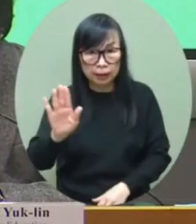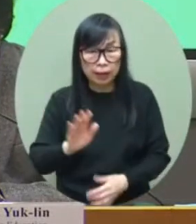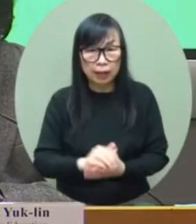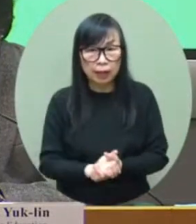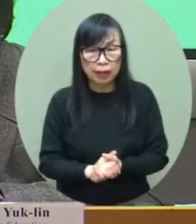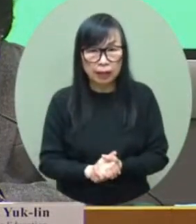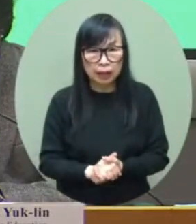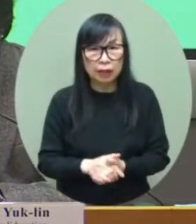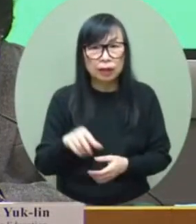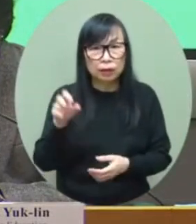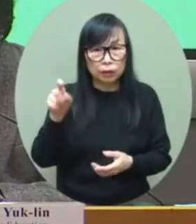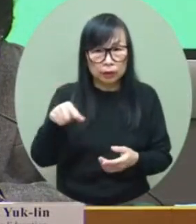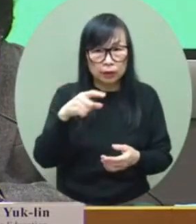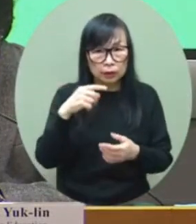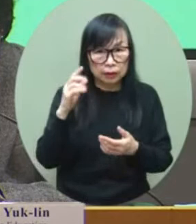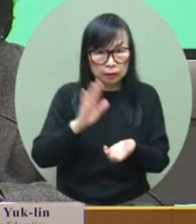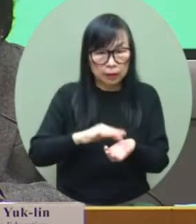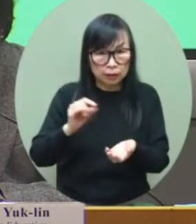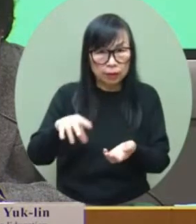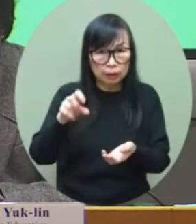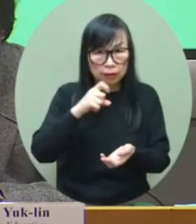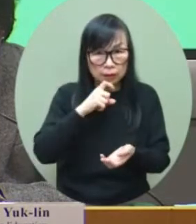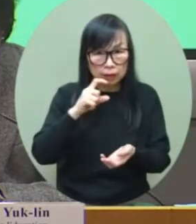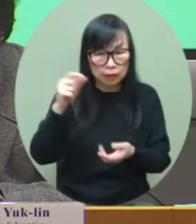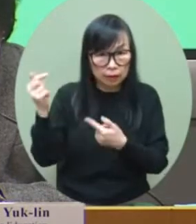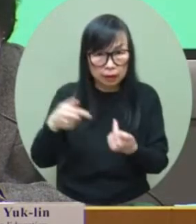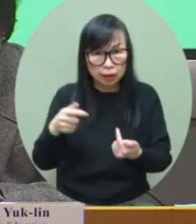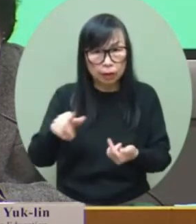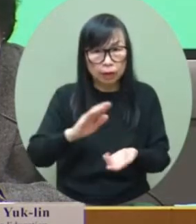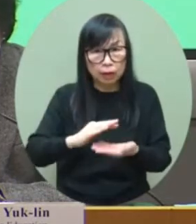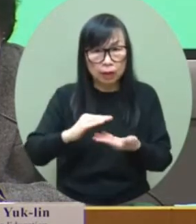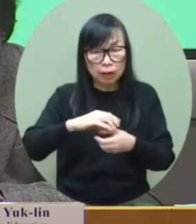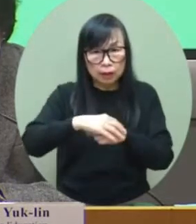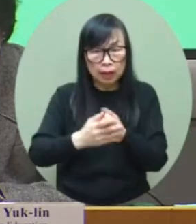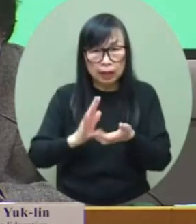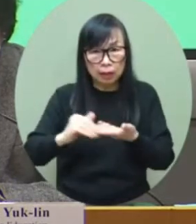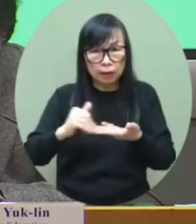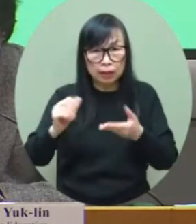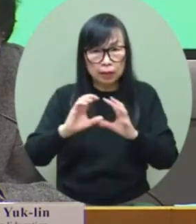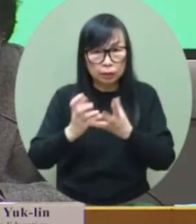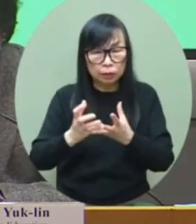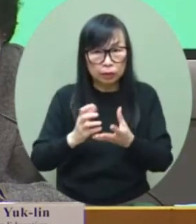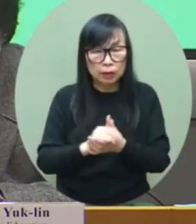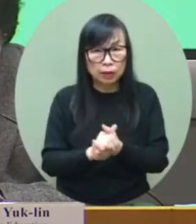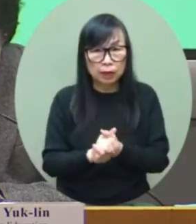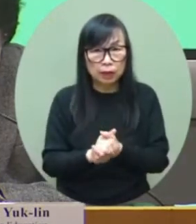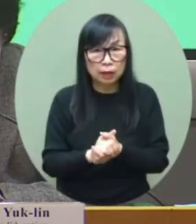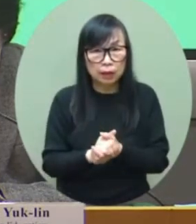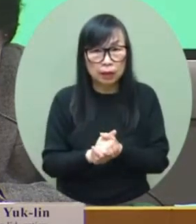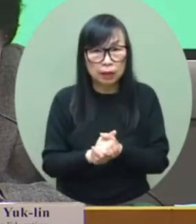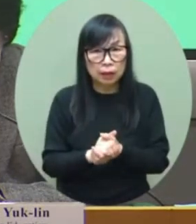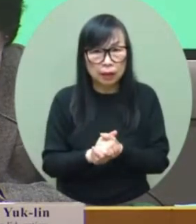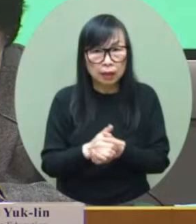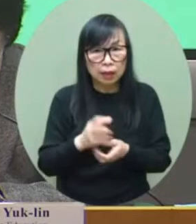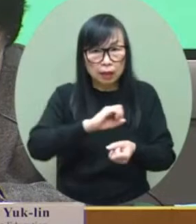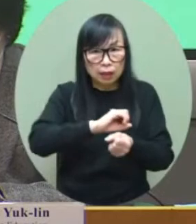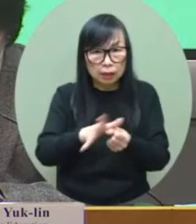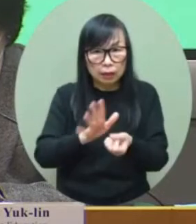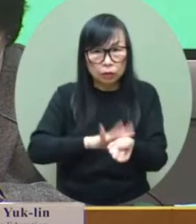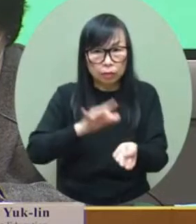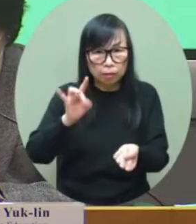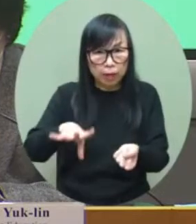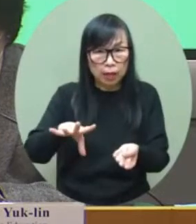has not vanished altogether. We still have COVID in the community, it's still of concern to us. The World